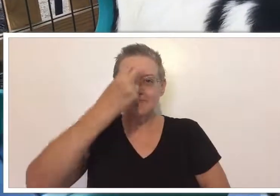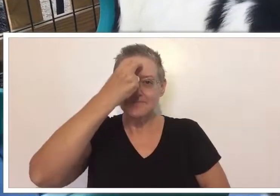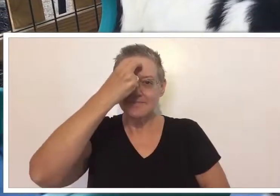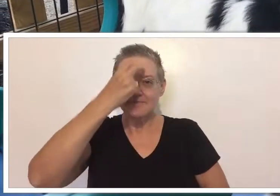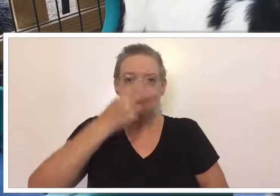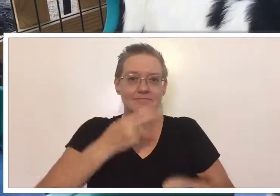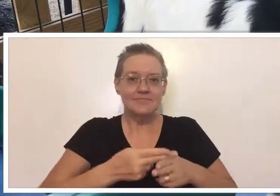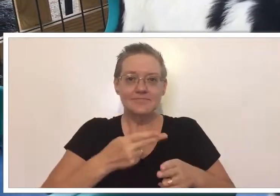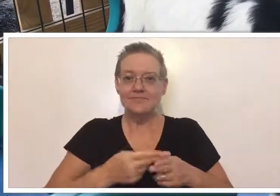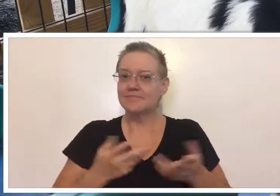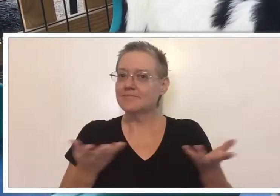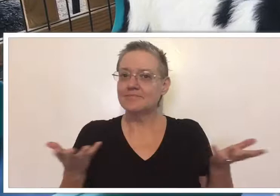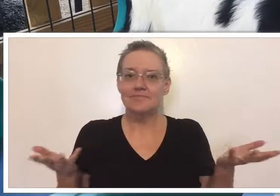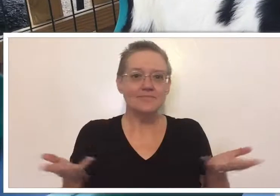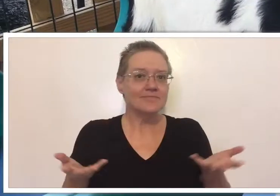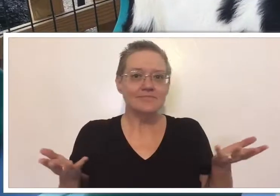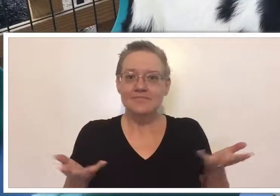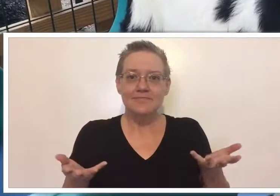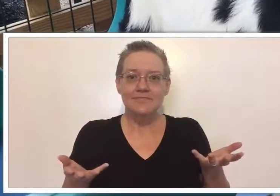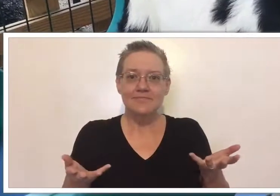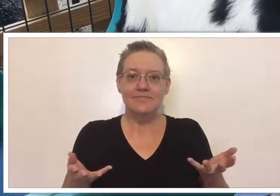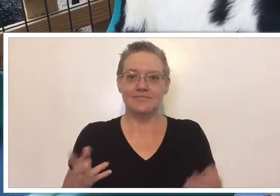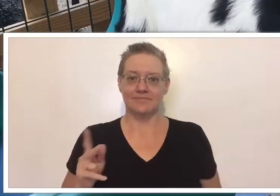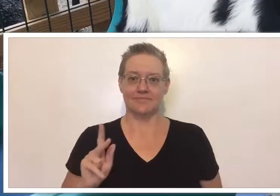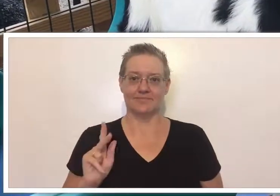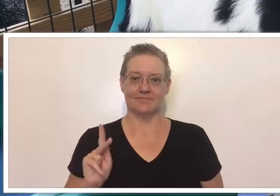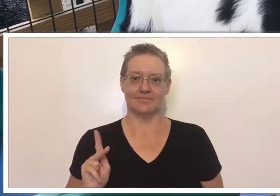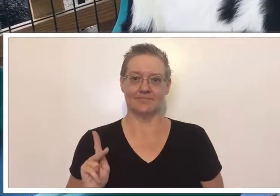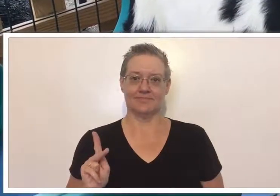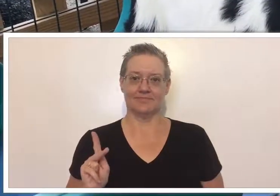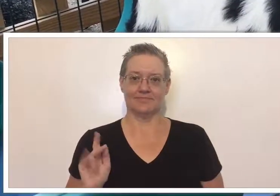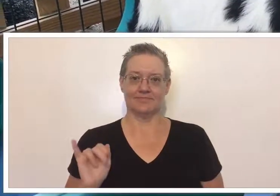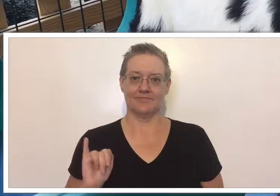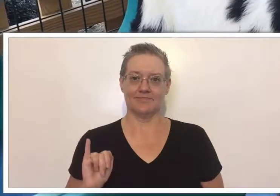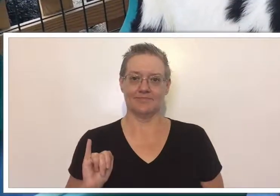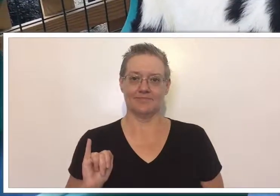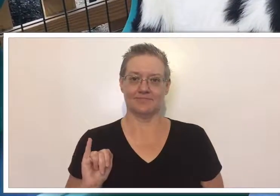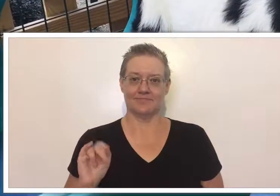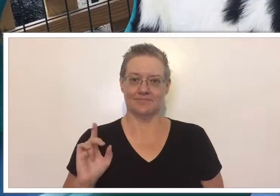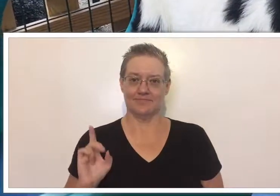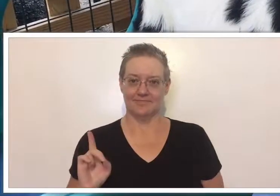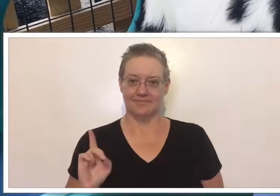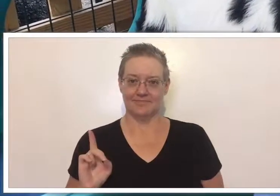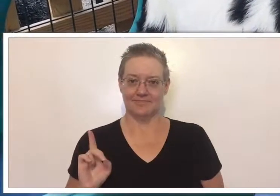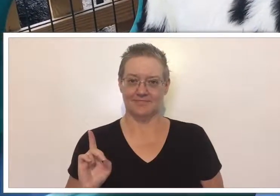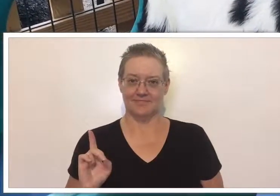What's a baby goat called? A kid.